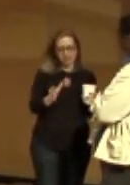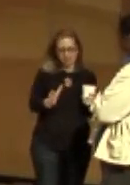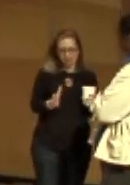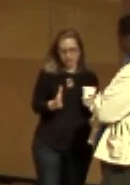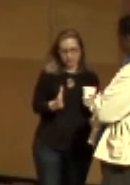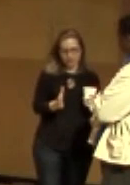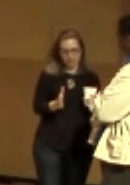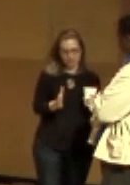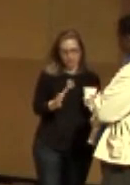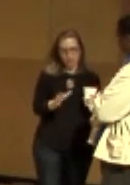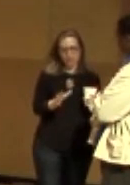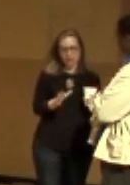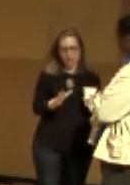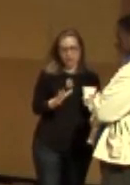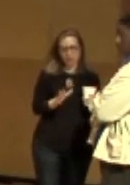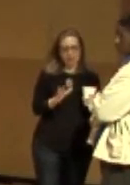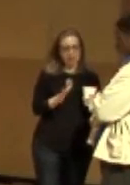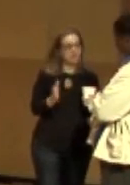got